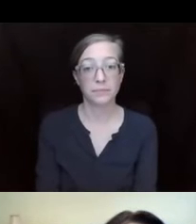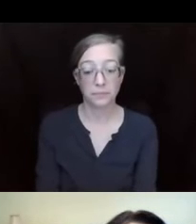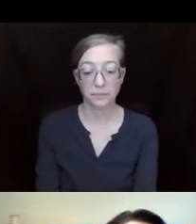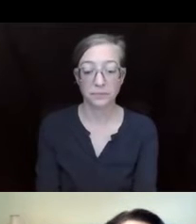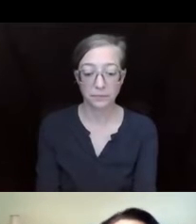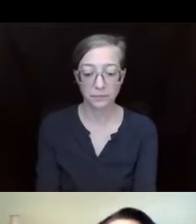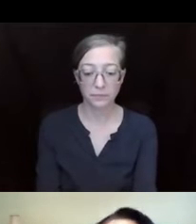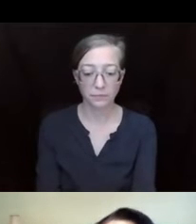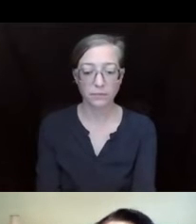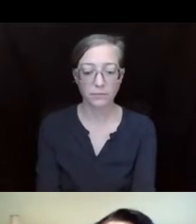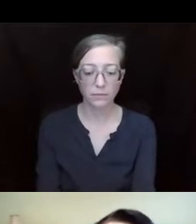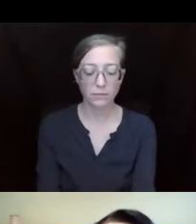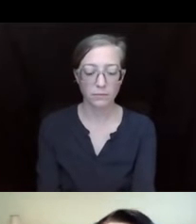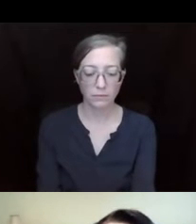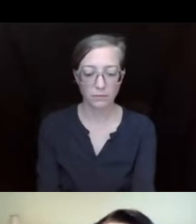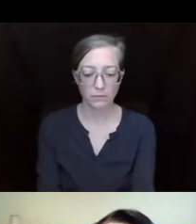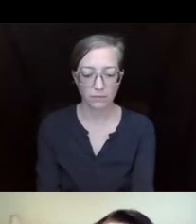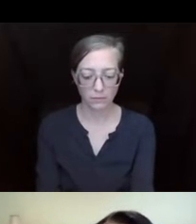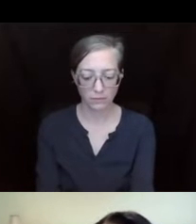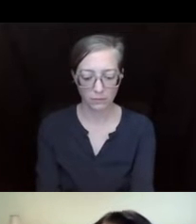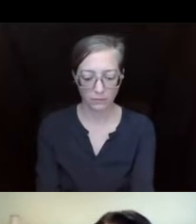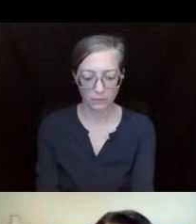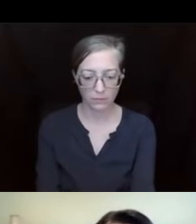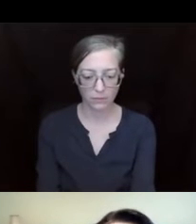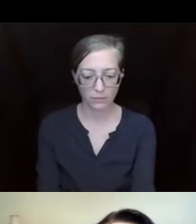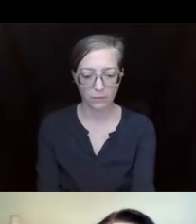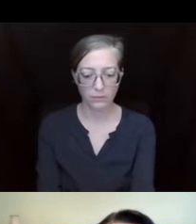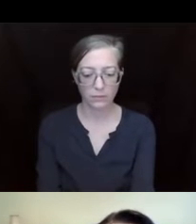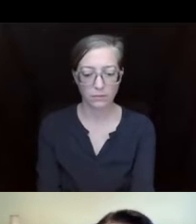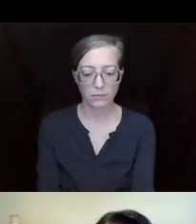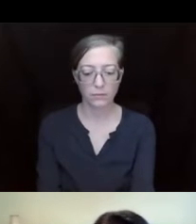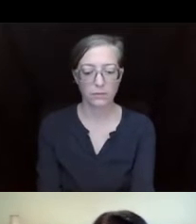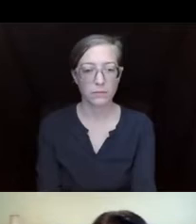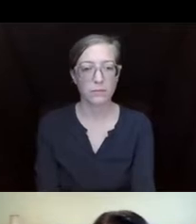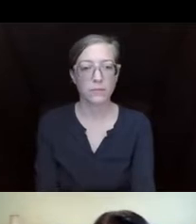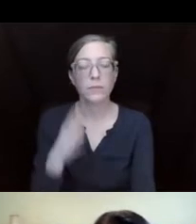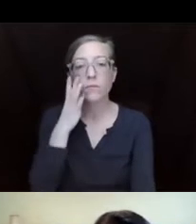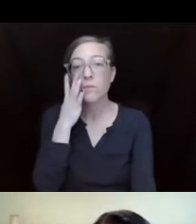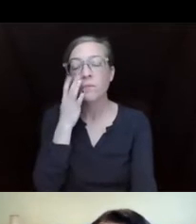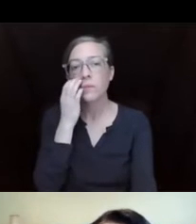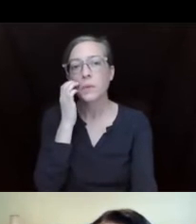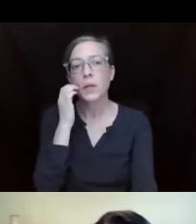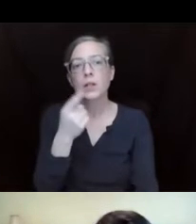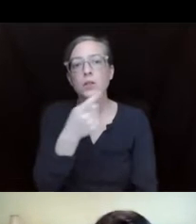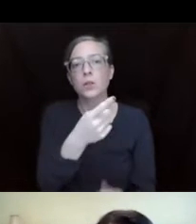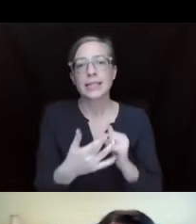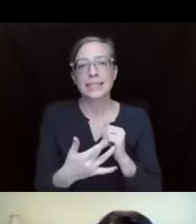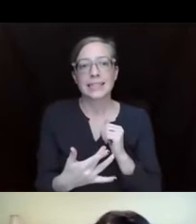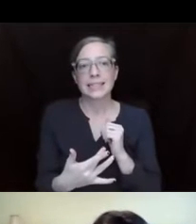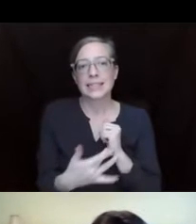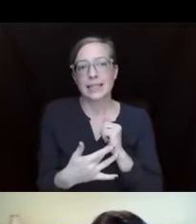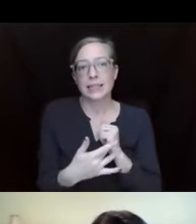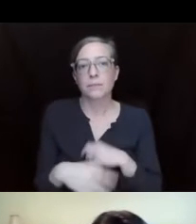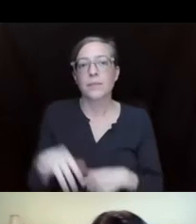Okay. Now, what is this techniques that I'm talking? Insulator-based electrokinetic. It works like this. Here I have